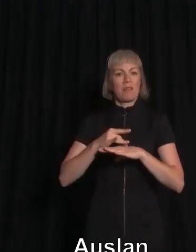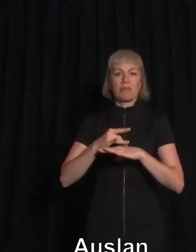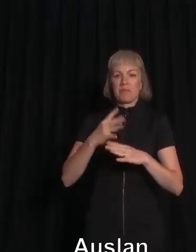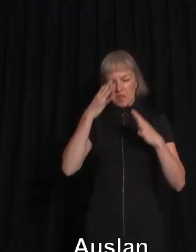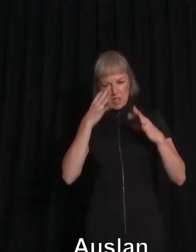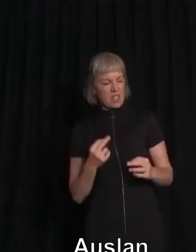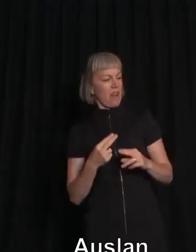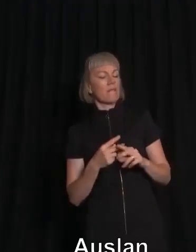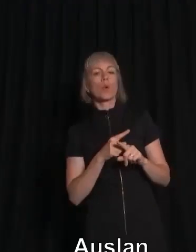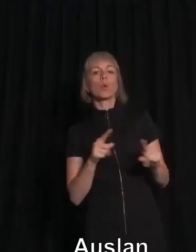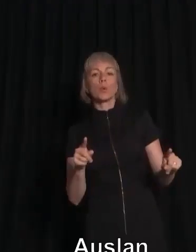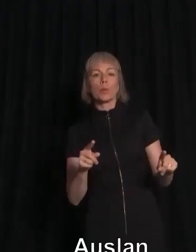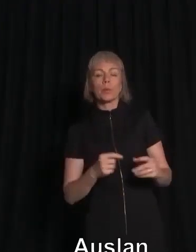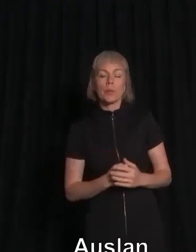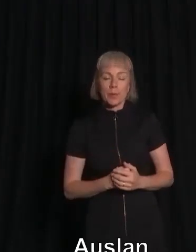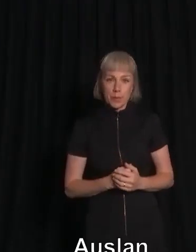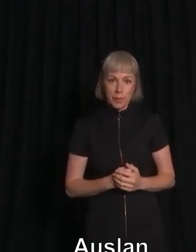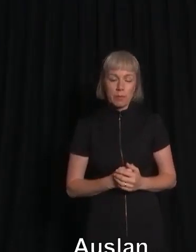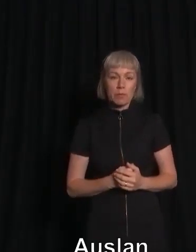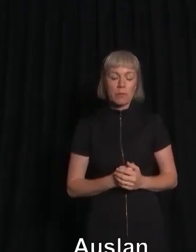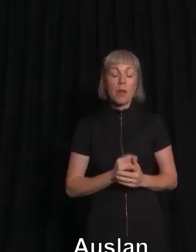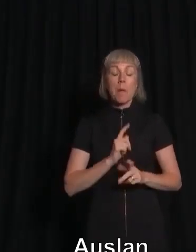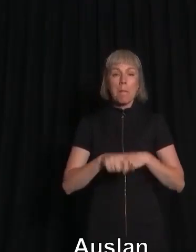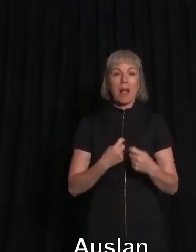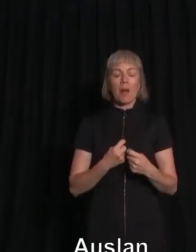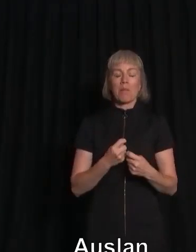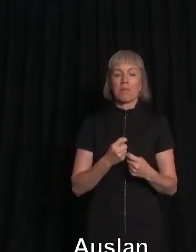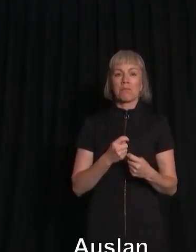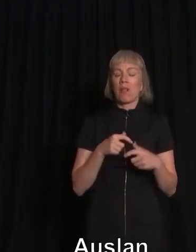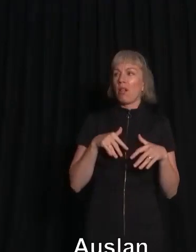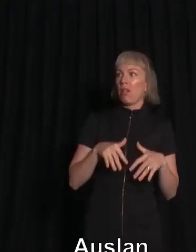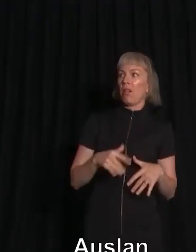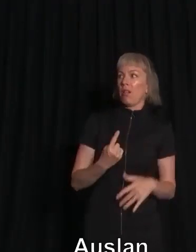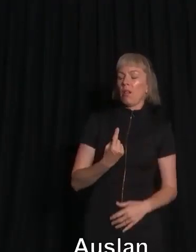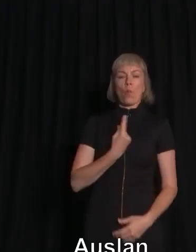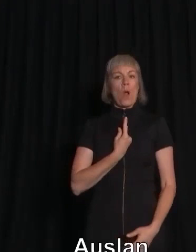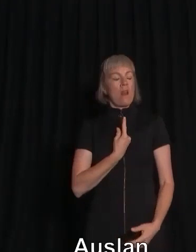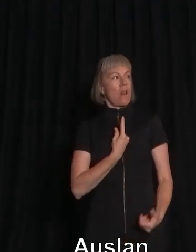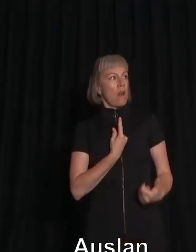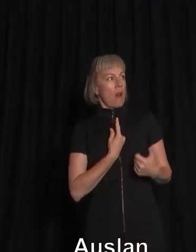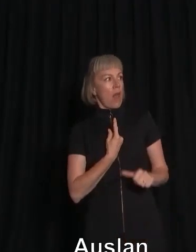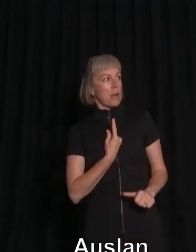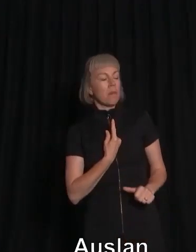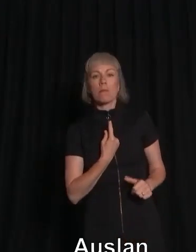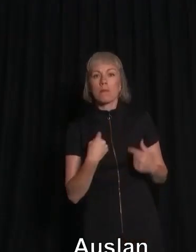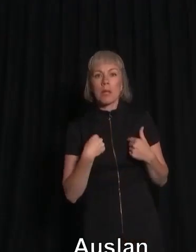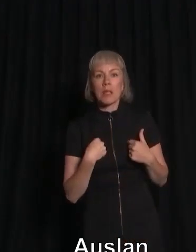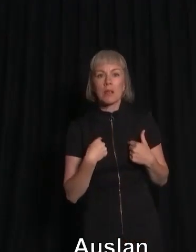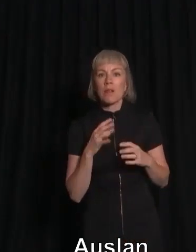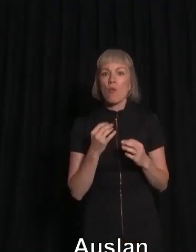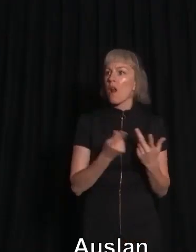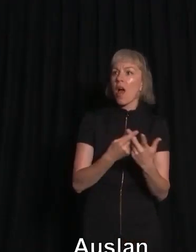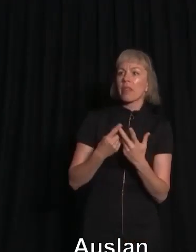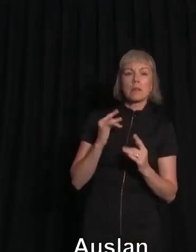said, to isolation and the feeling of being the only one. That has tremendously improved over the last, let's